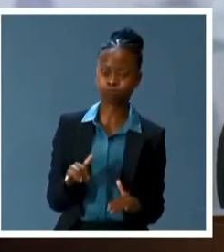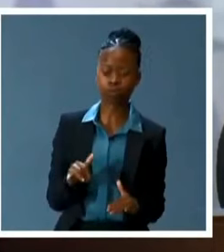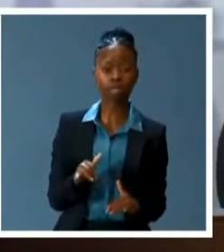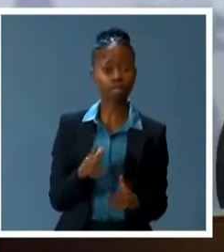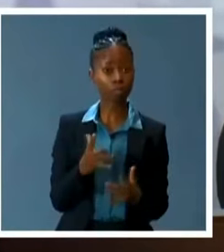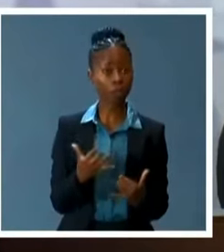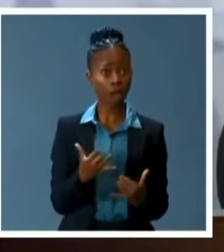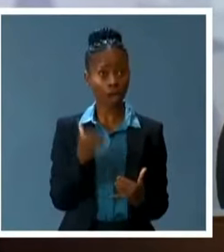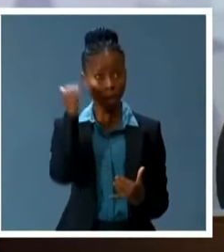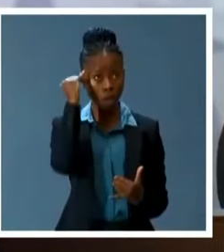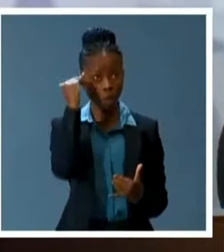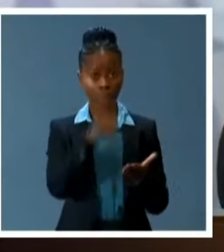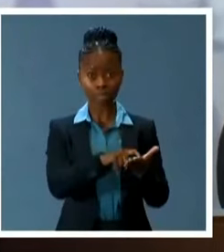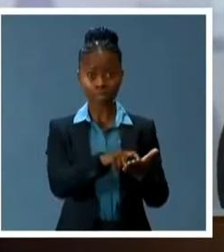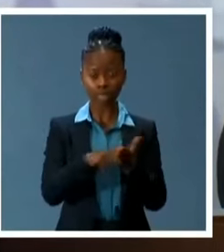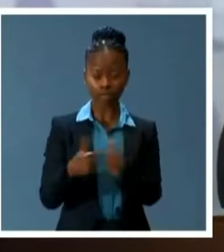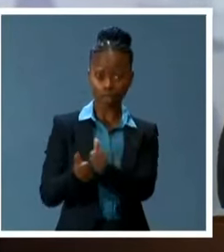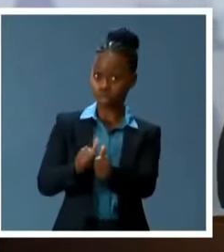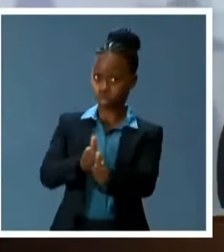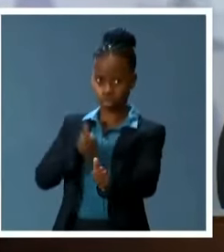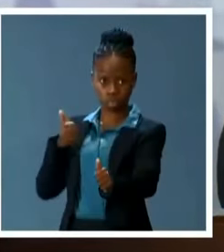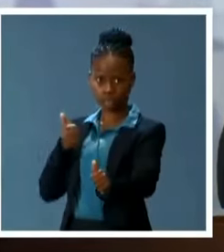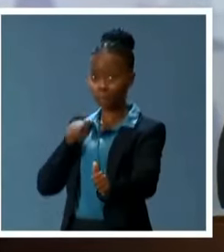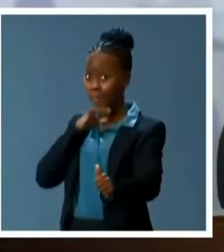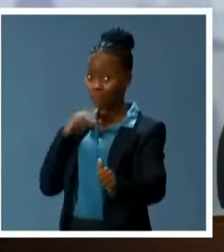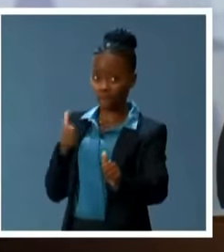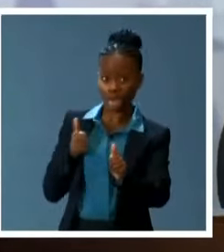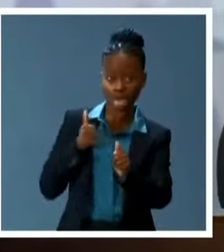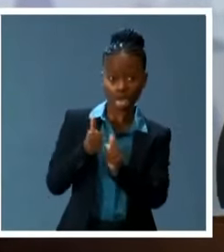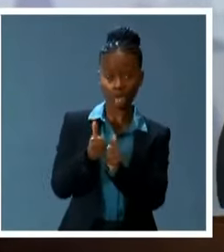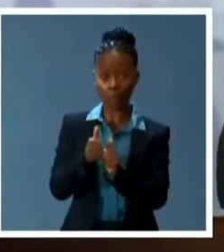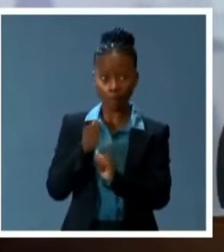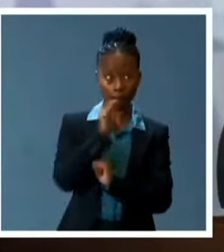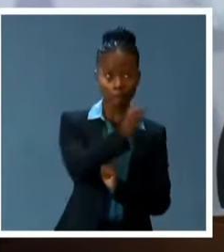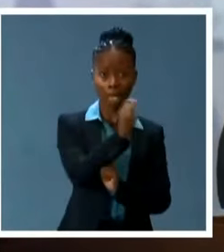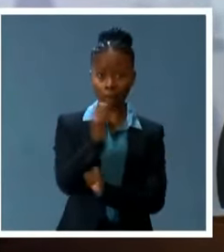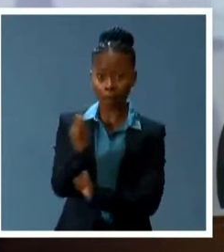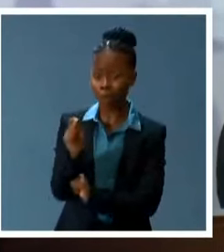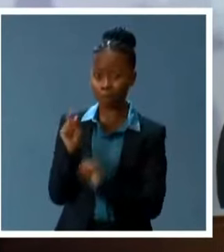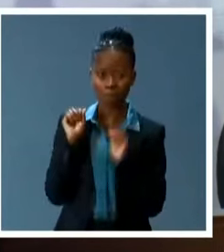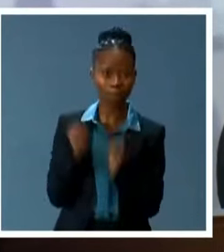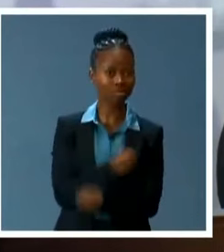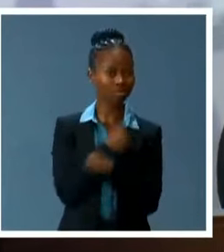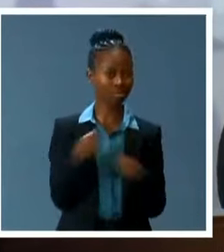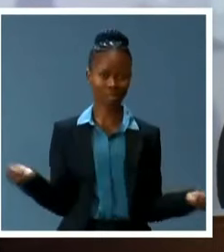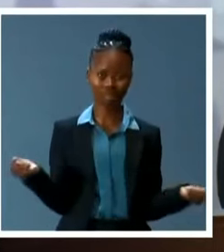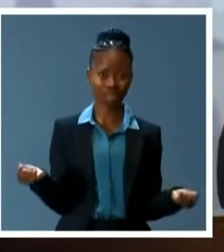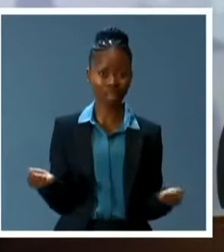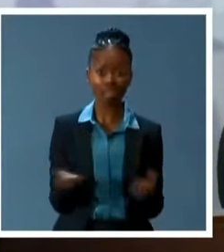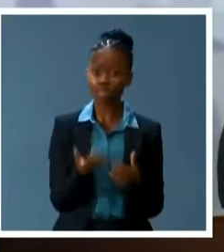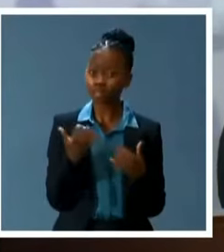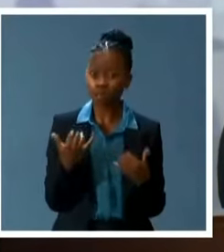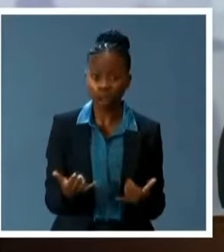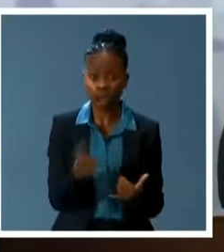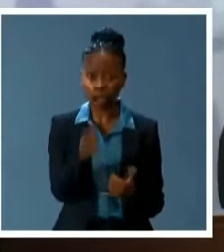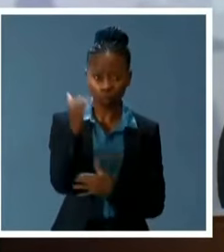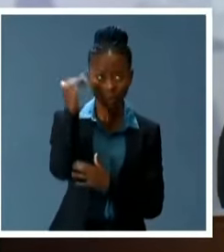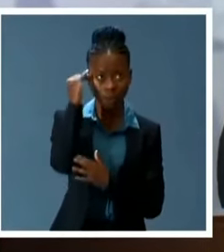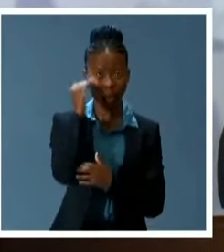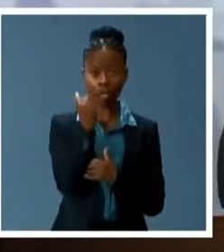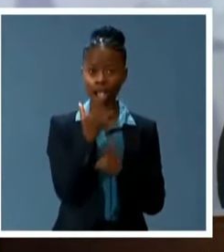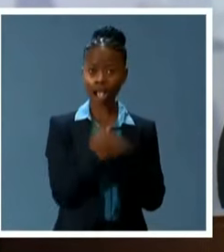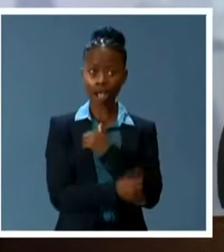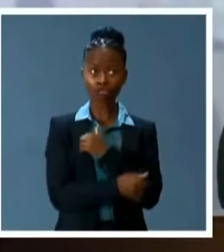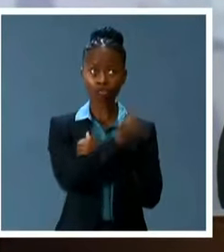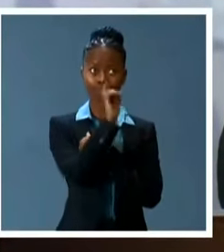those countries. And there are parallels, Secretary General, I'm sure you'll agree, to the debt crisis that many countries in